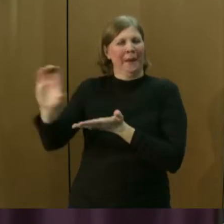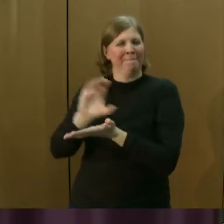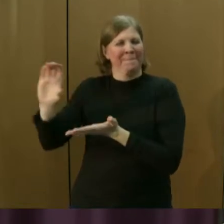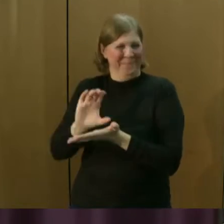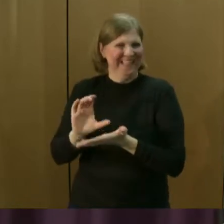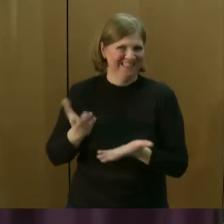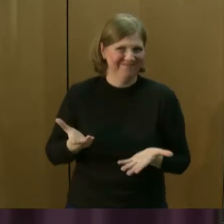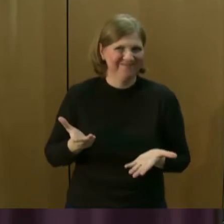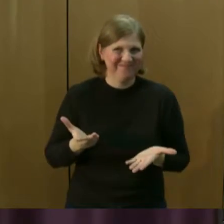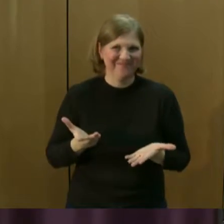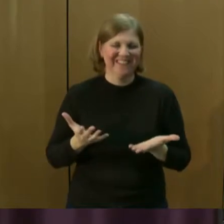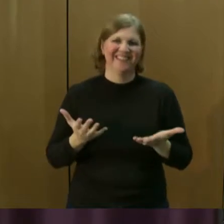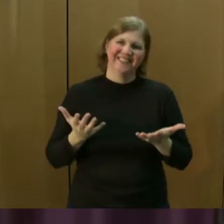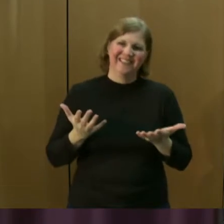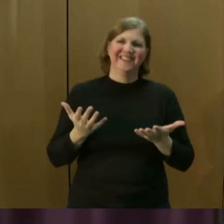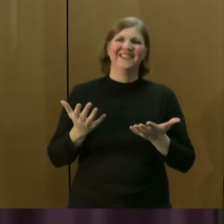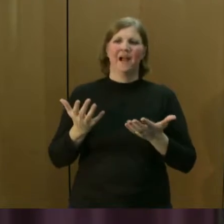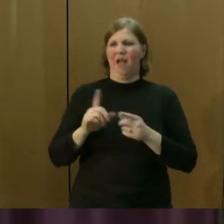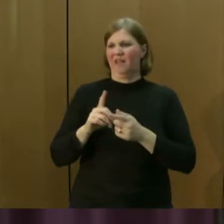resources as well. So